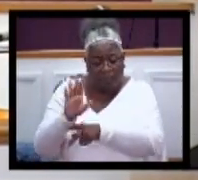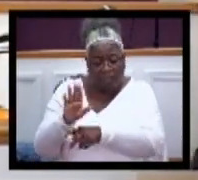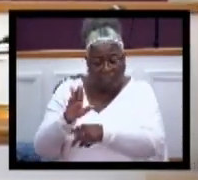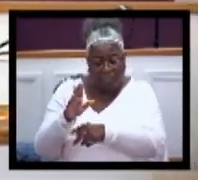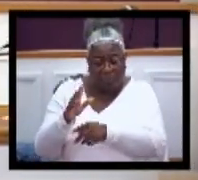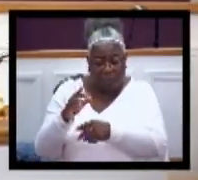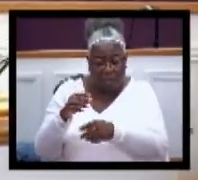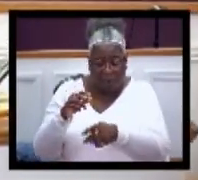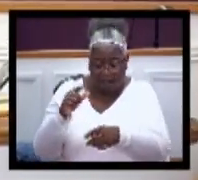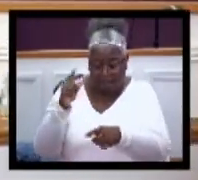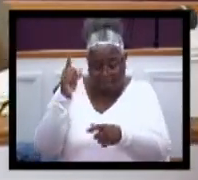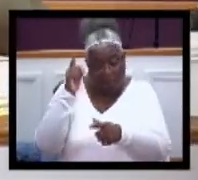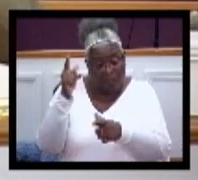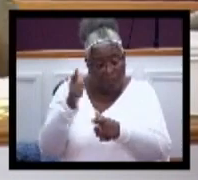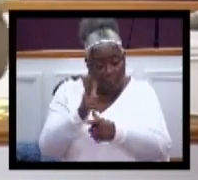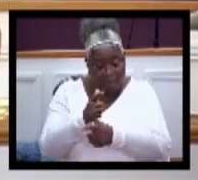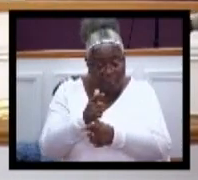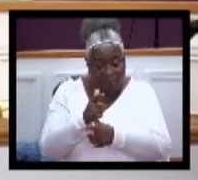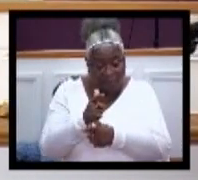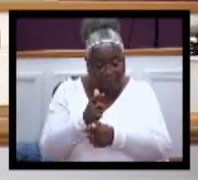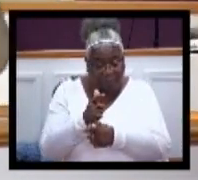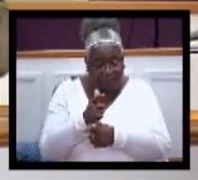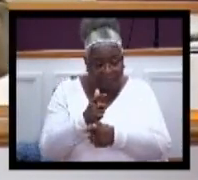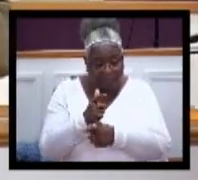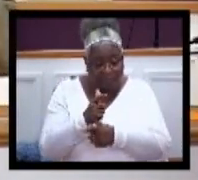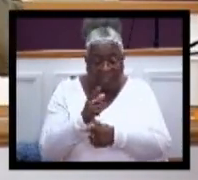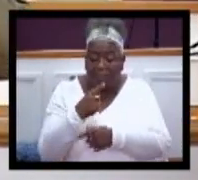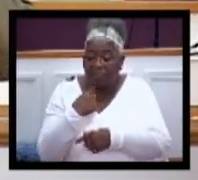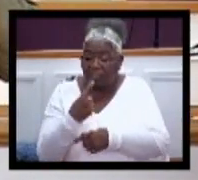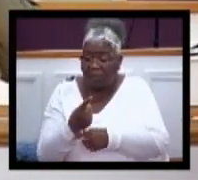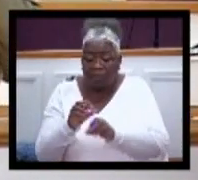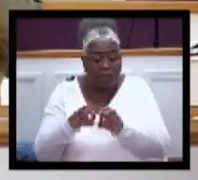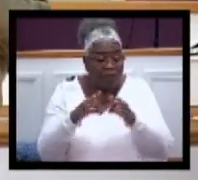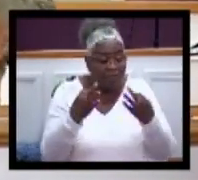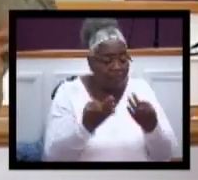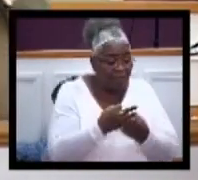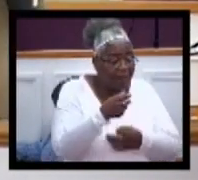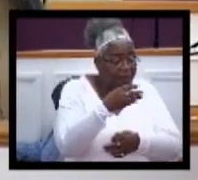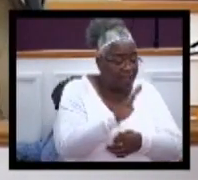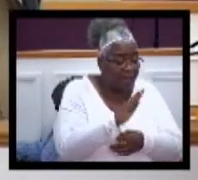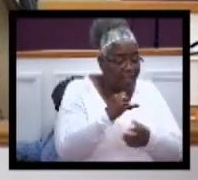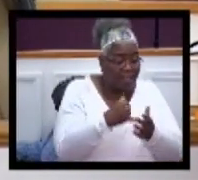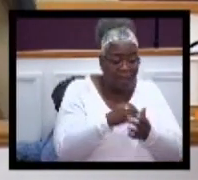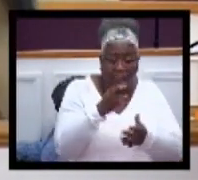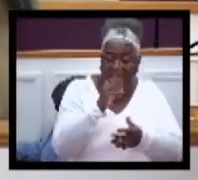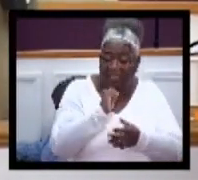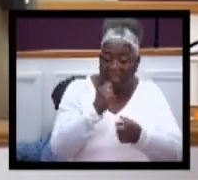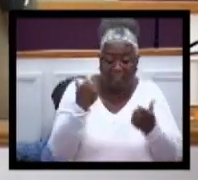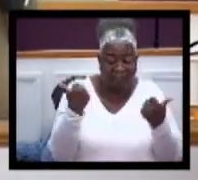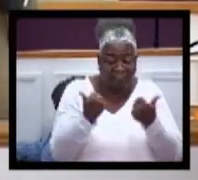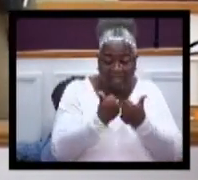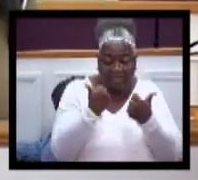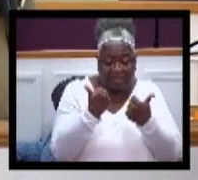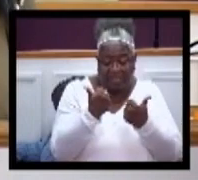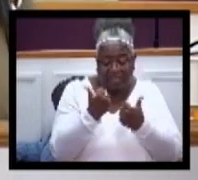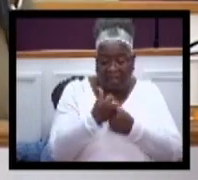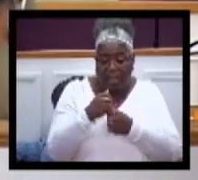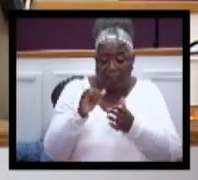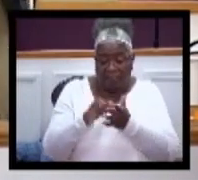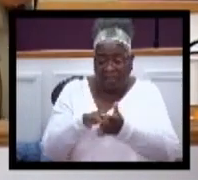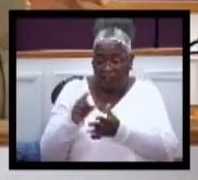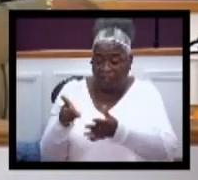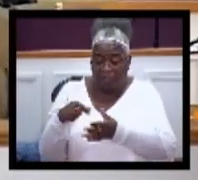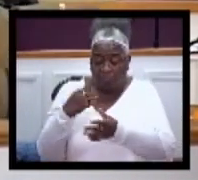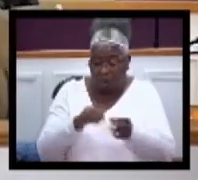brother. You watch your little brother. And I'm going to tell you, family of God, it was no accident that she